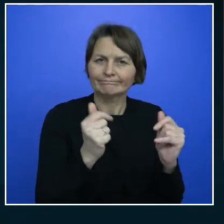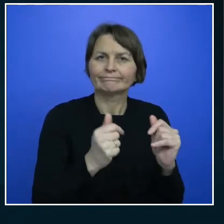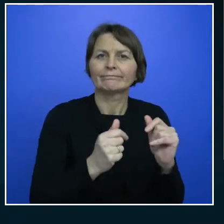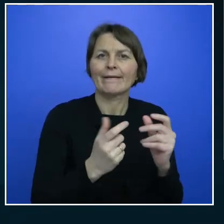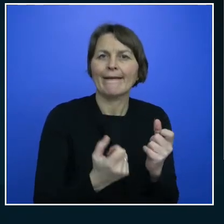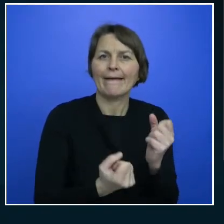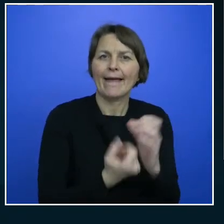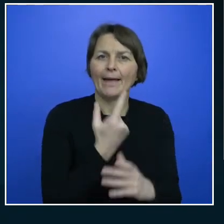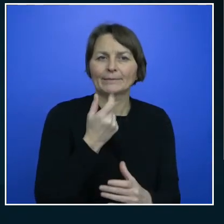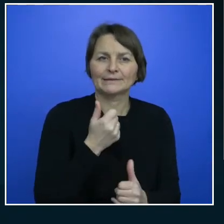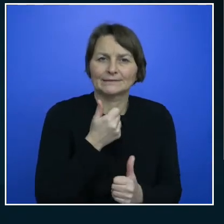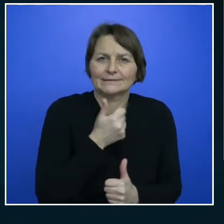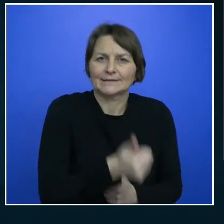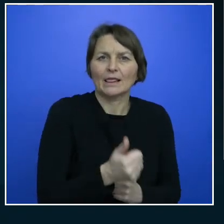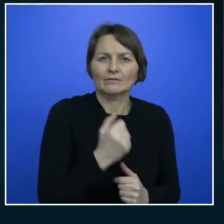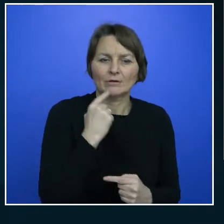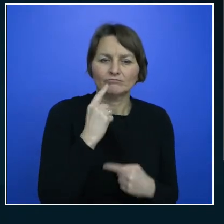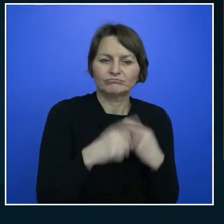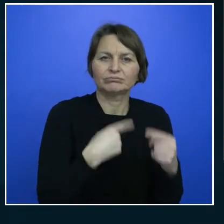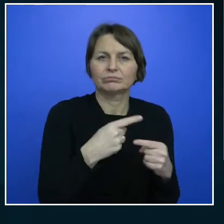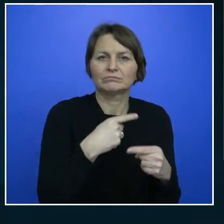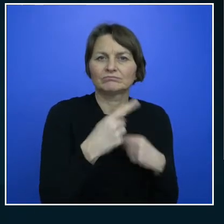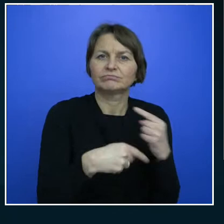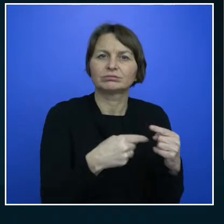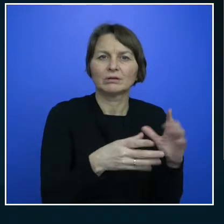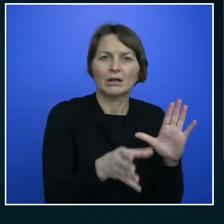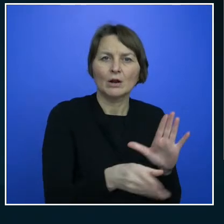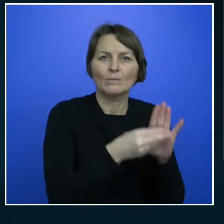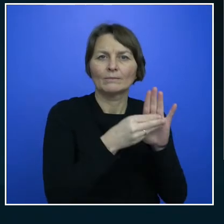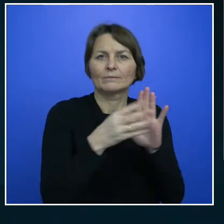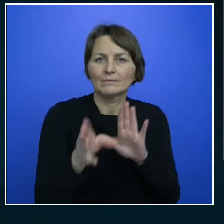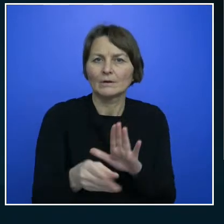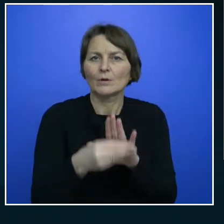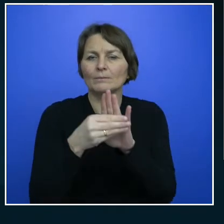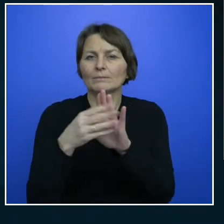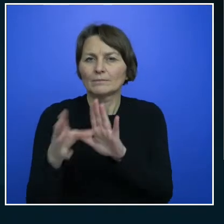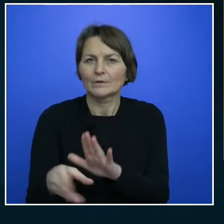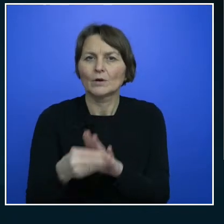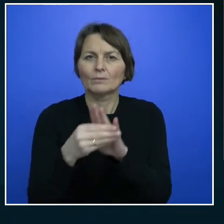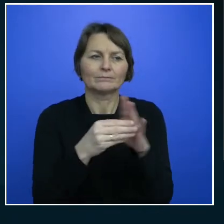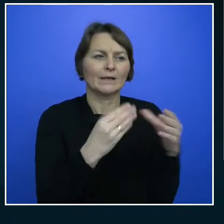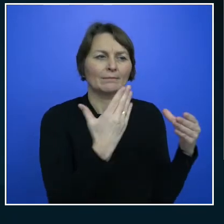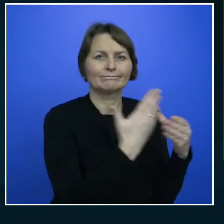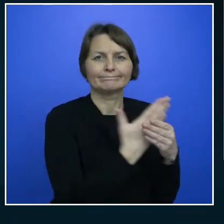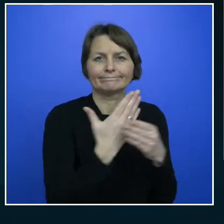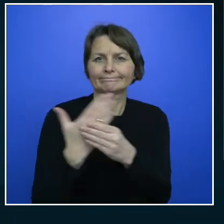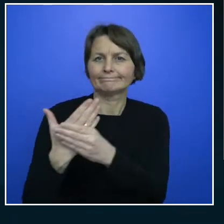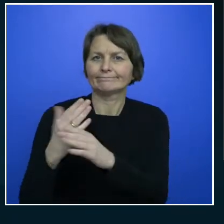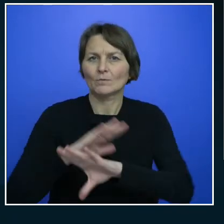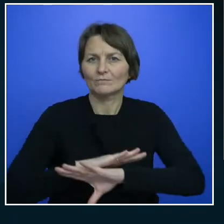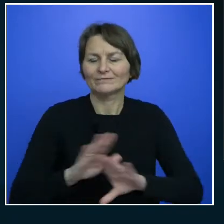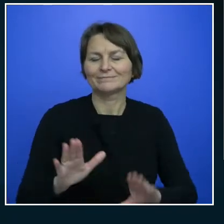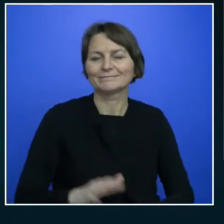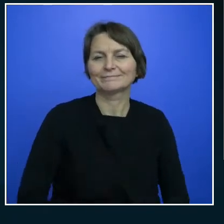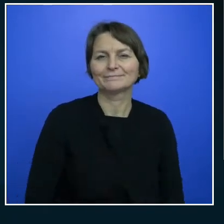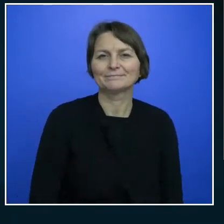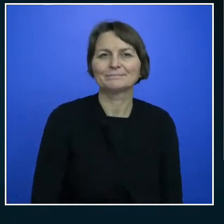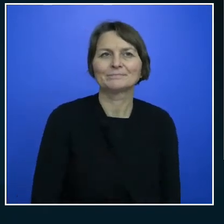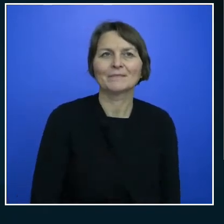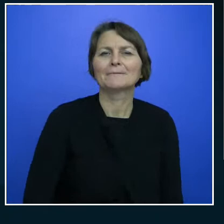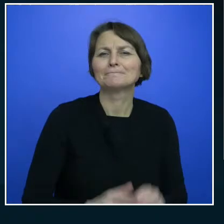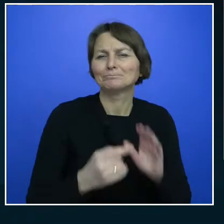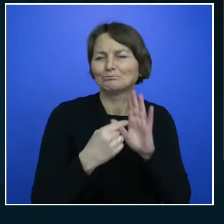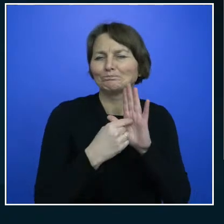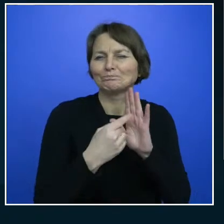When I go to post, for example, from last year, then you have